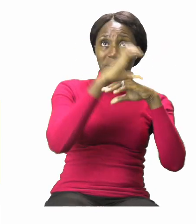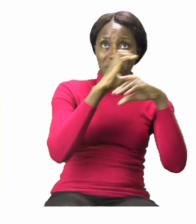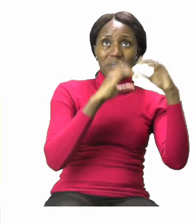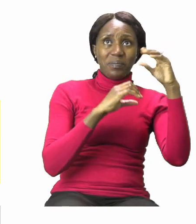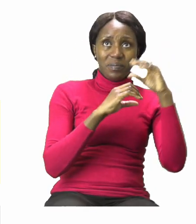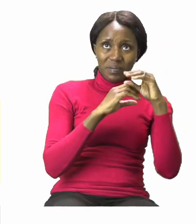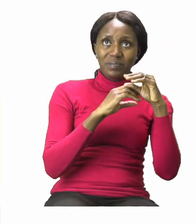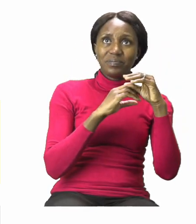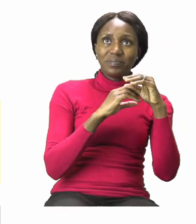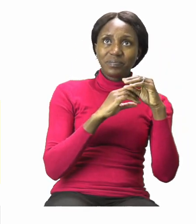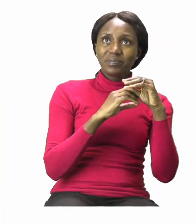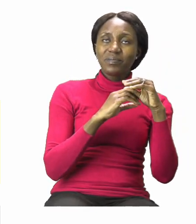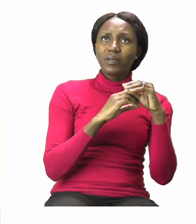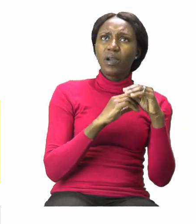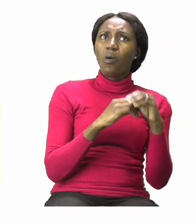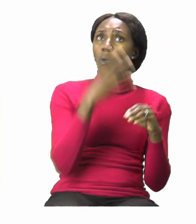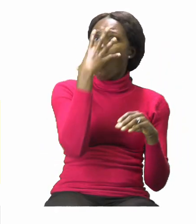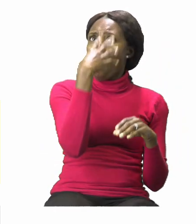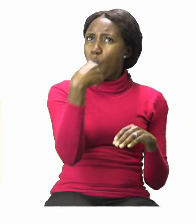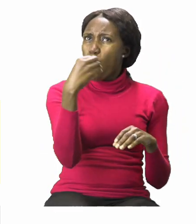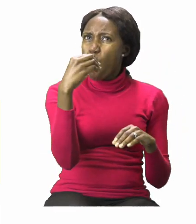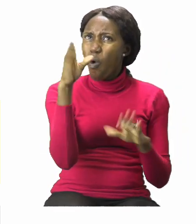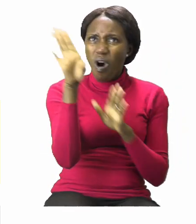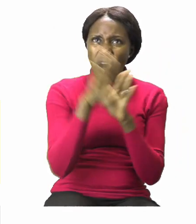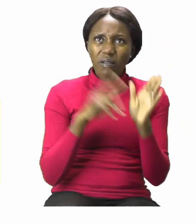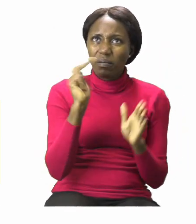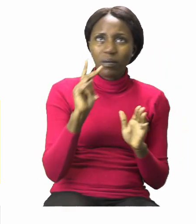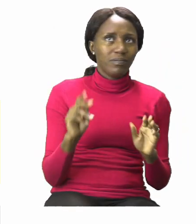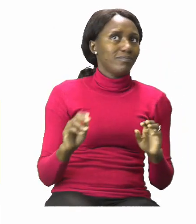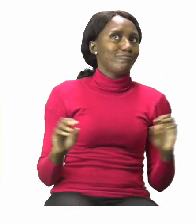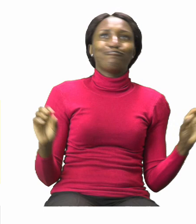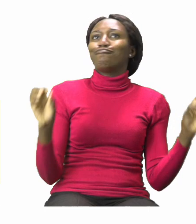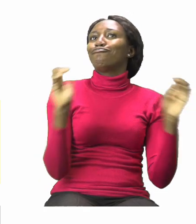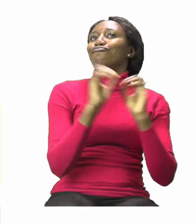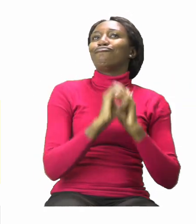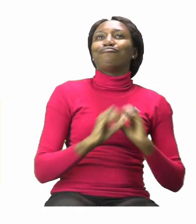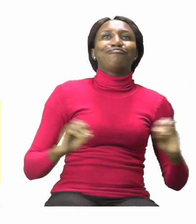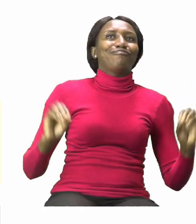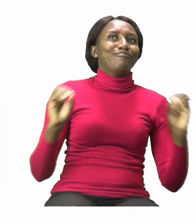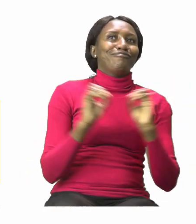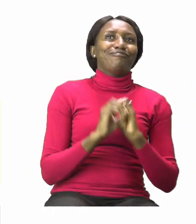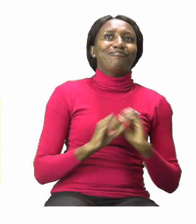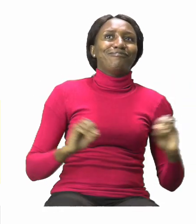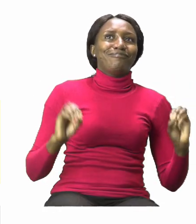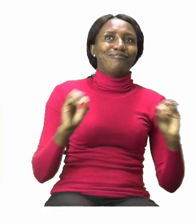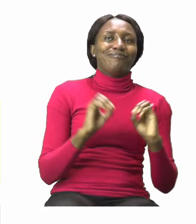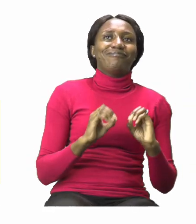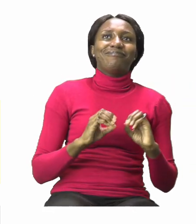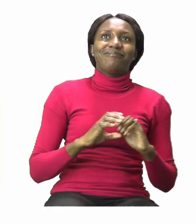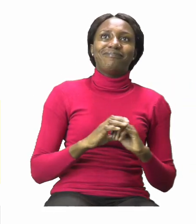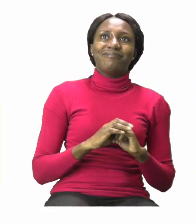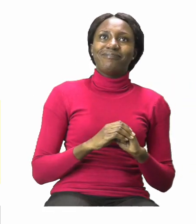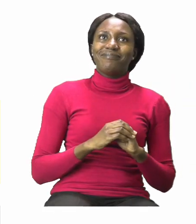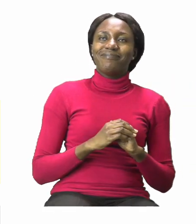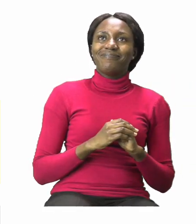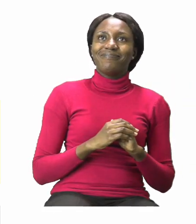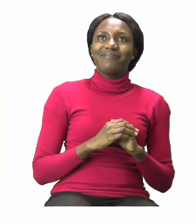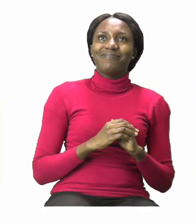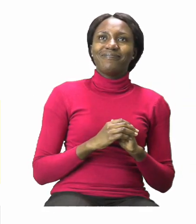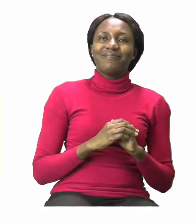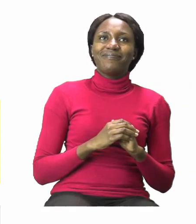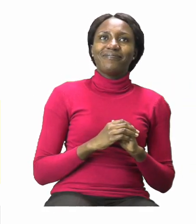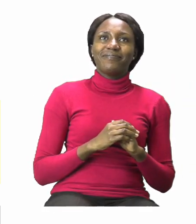They never saw the big bad wolf again. The